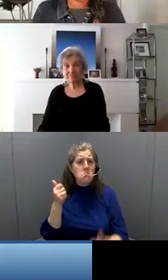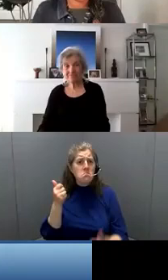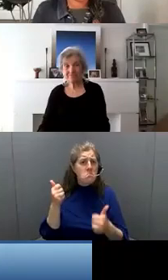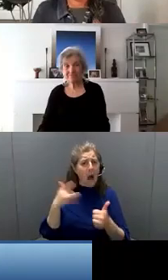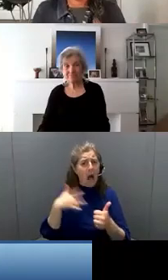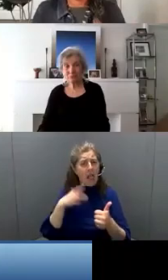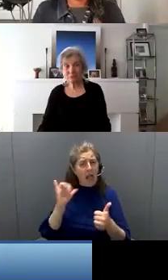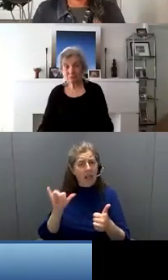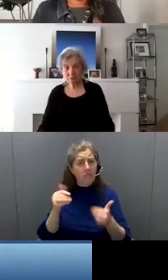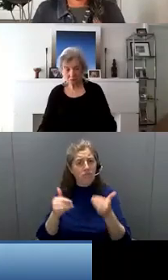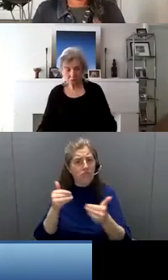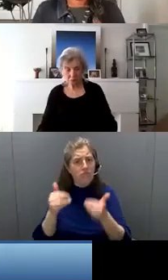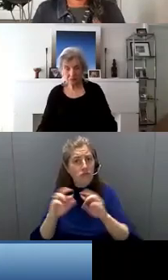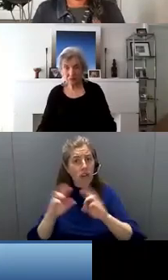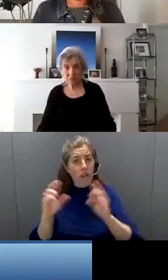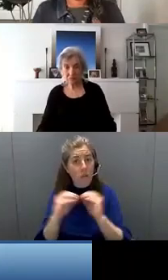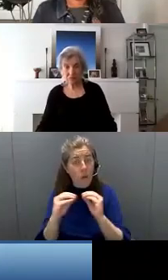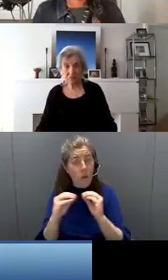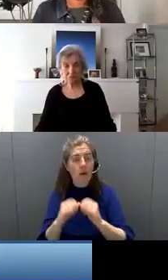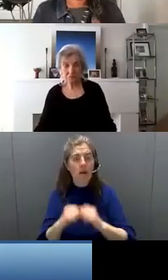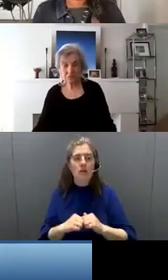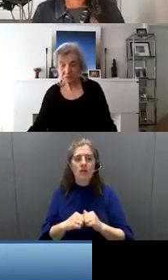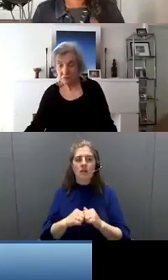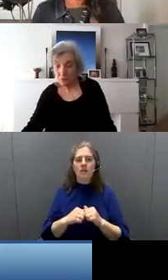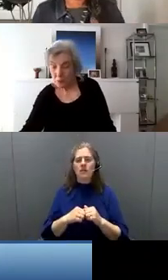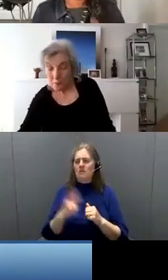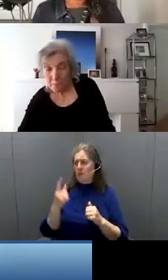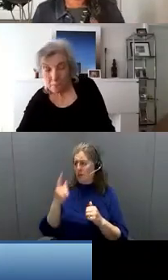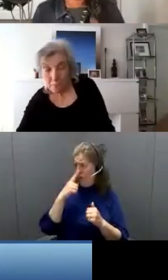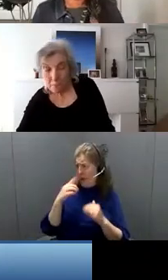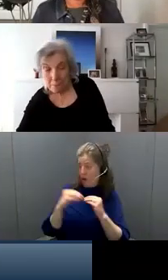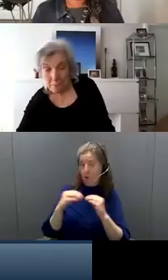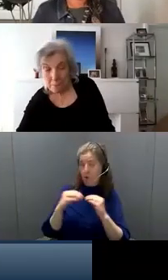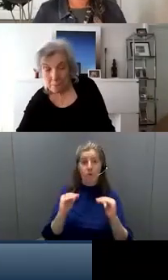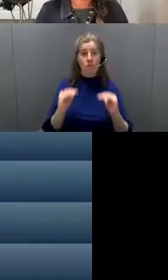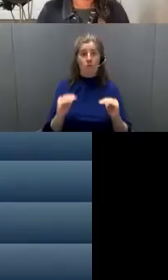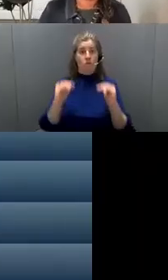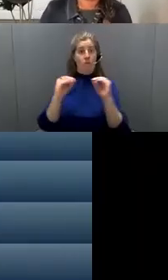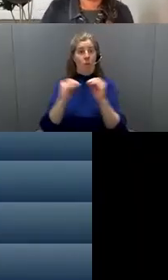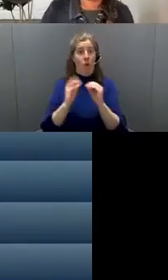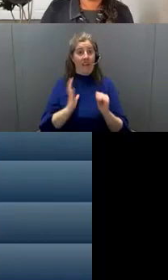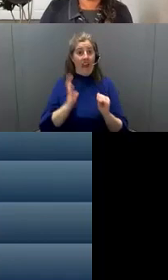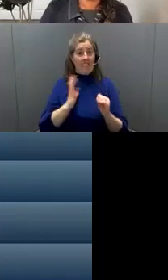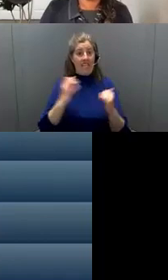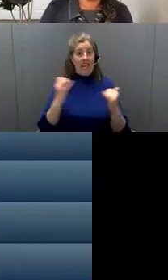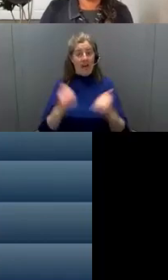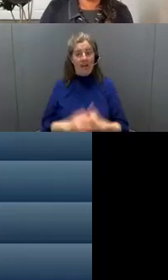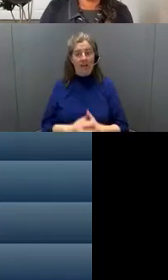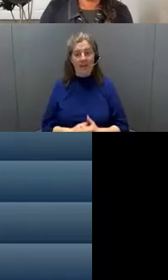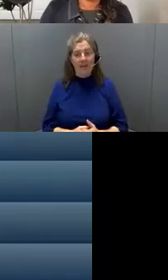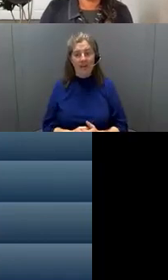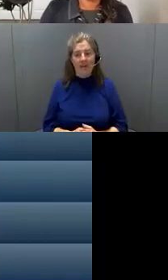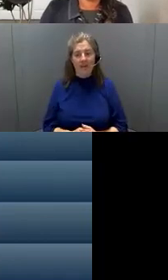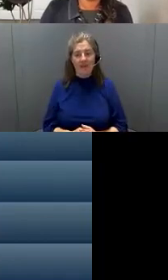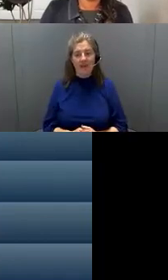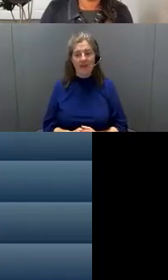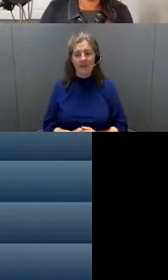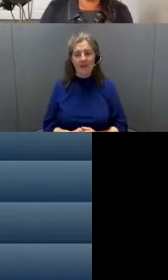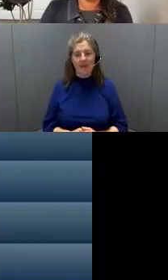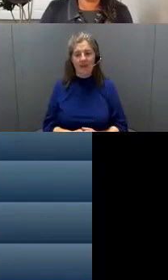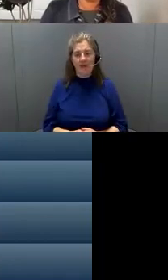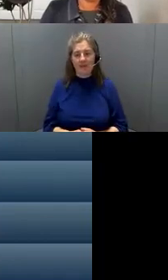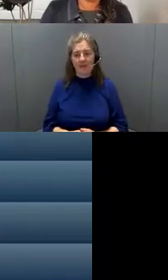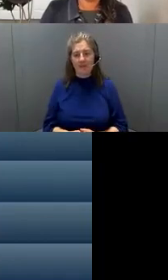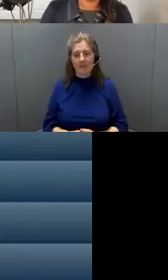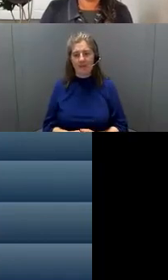like this. Maybe you can show me something a little fancier. Maybe. So when you're